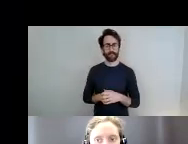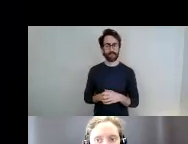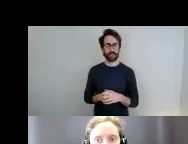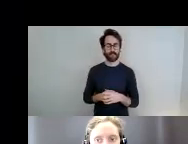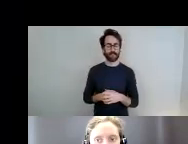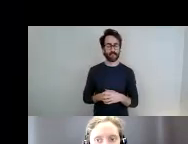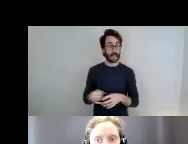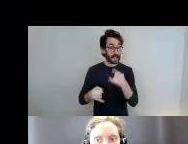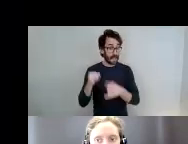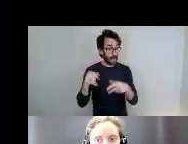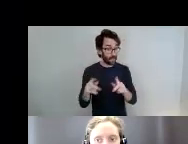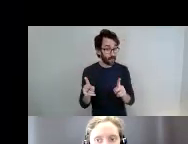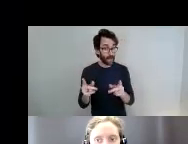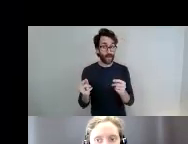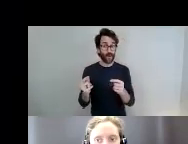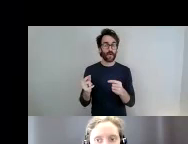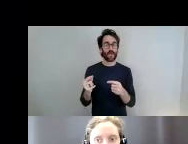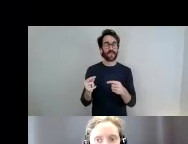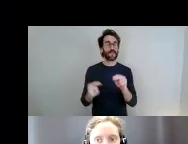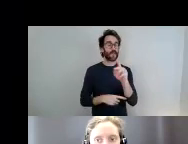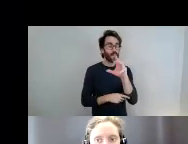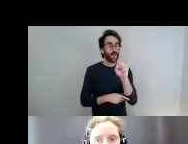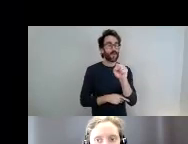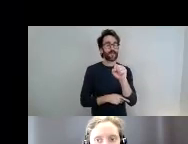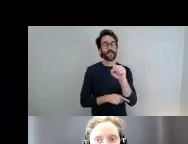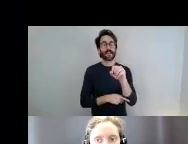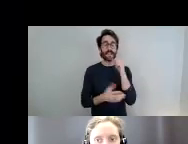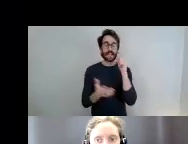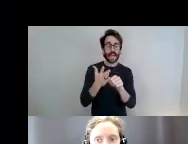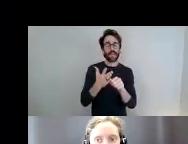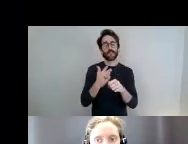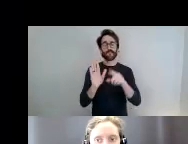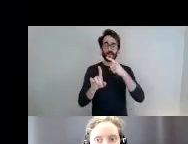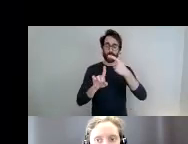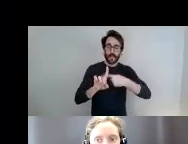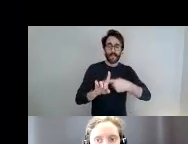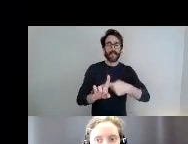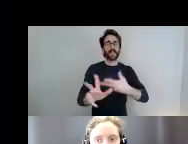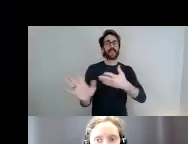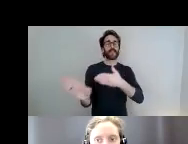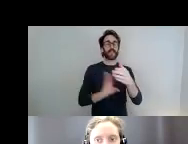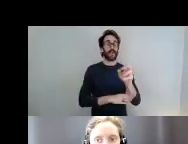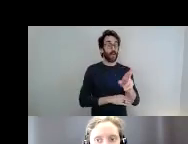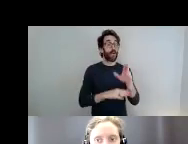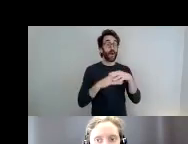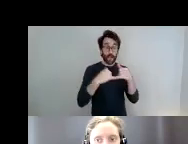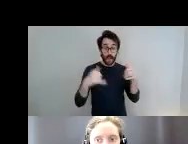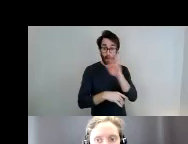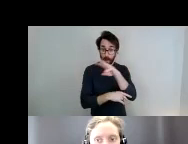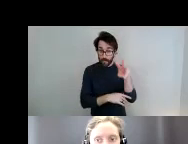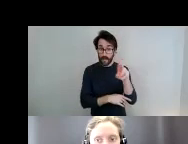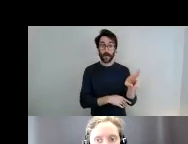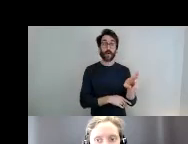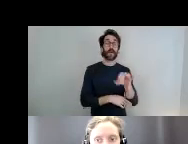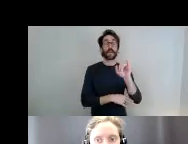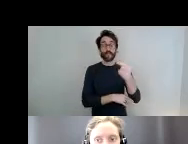for e-newsletter, investor news. You just go on our website, GetSmarterBotMoney.ca, to get that